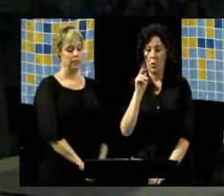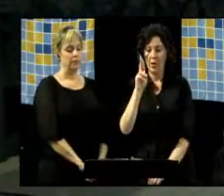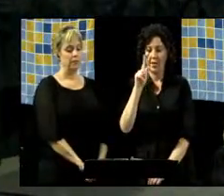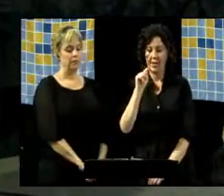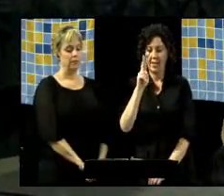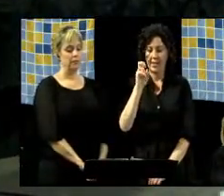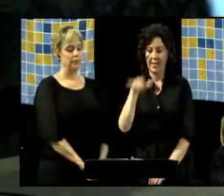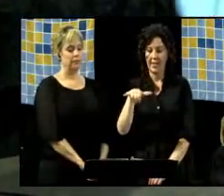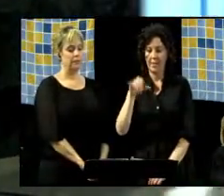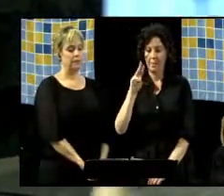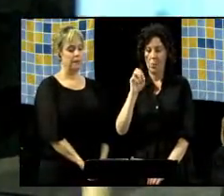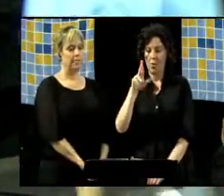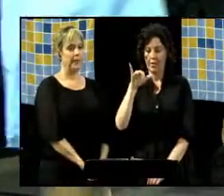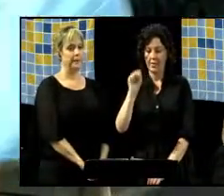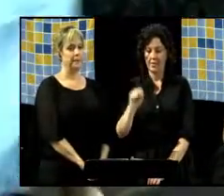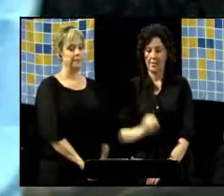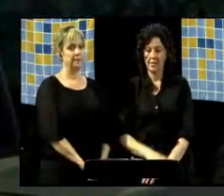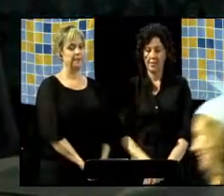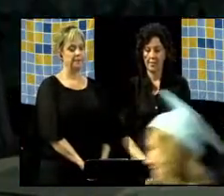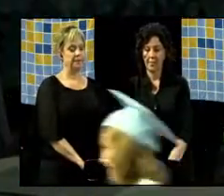Courtney Dawn Morris.